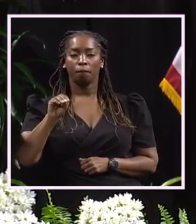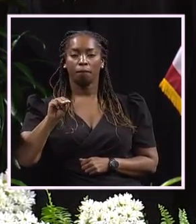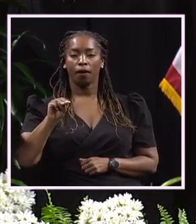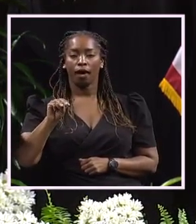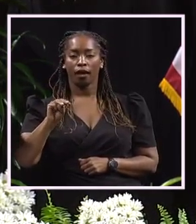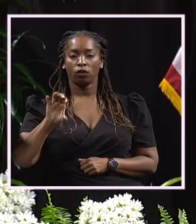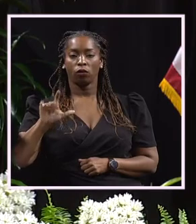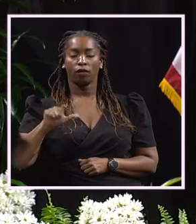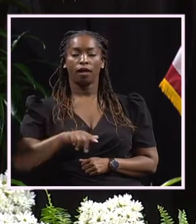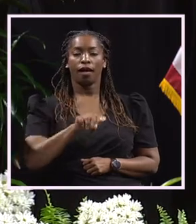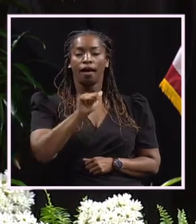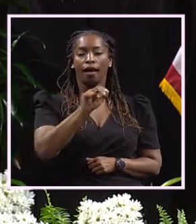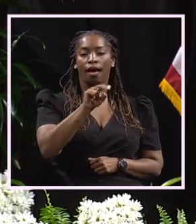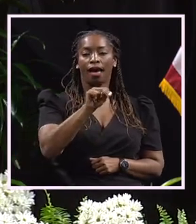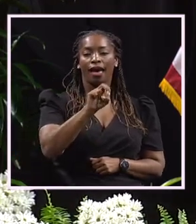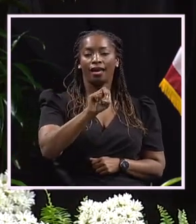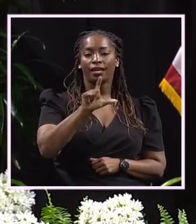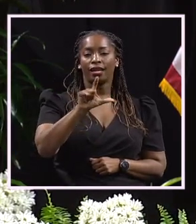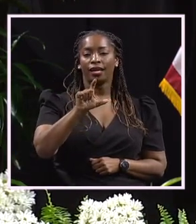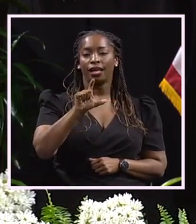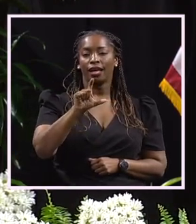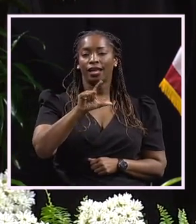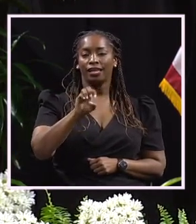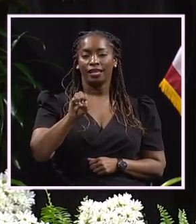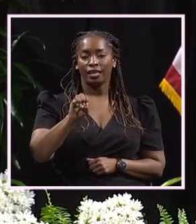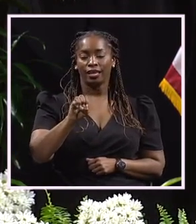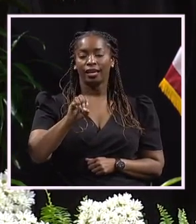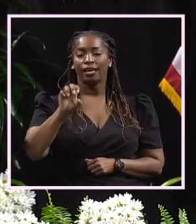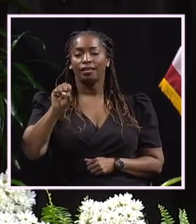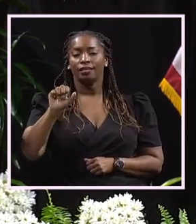Ana Lee M. Salazar, summa cum laude.